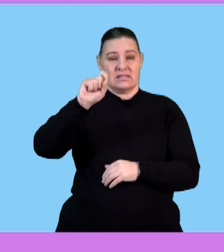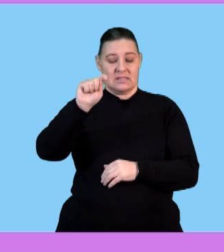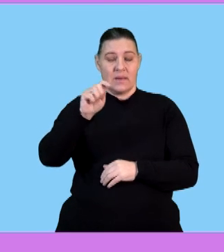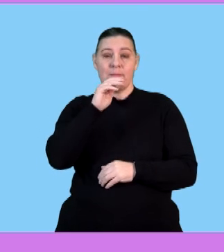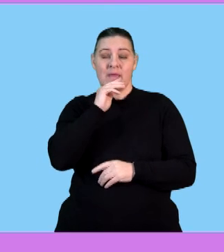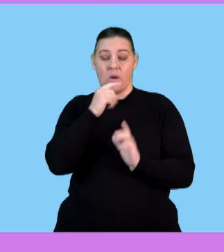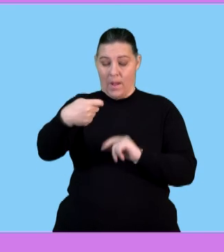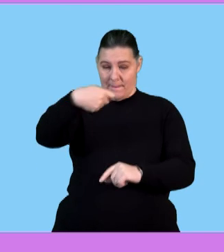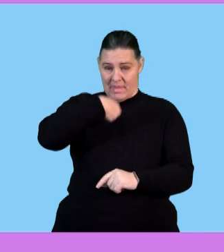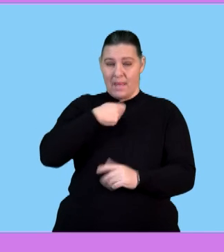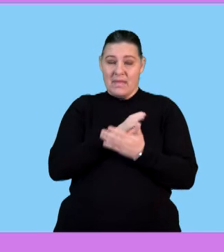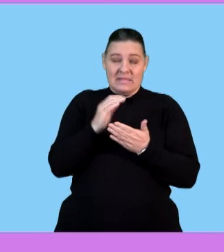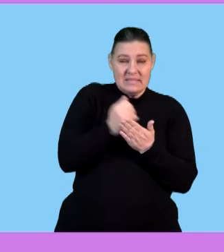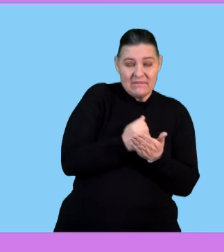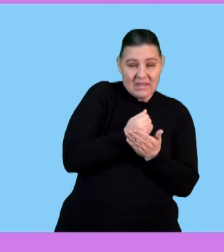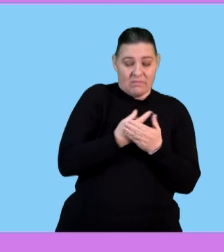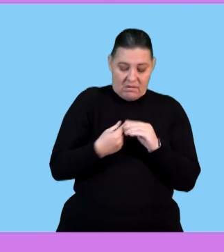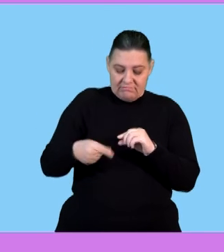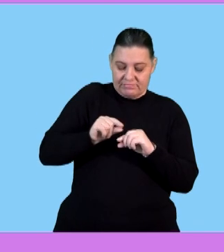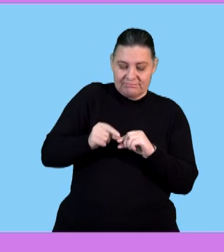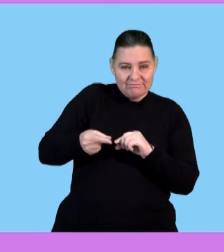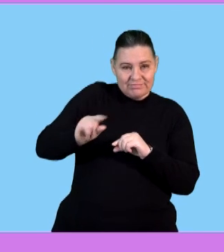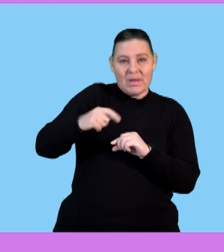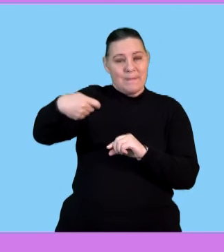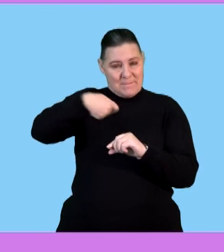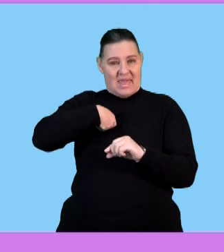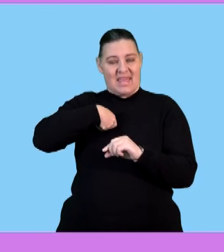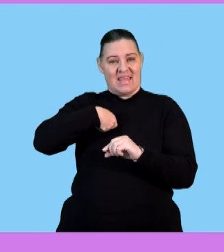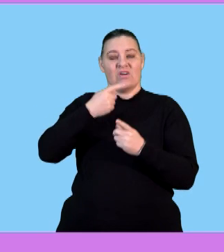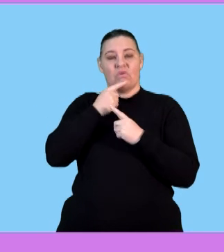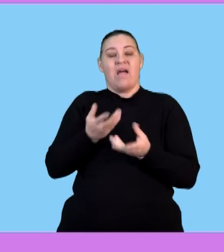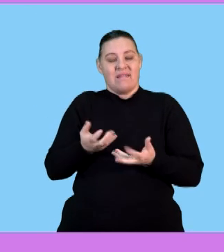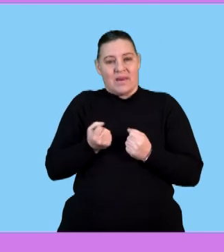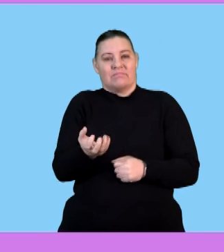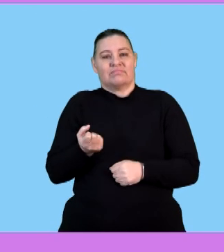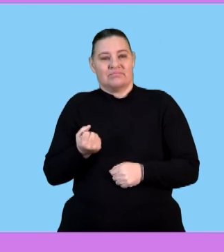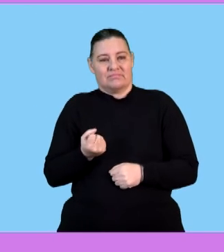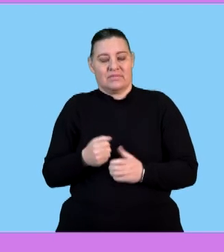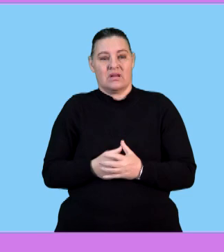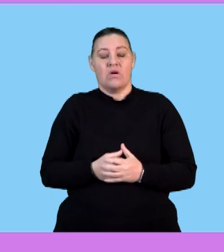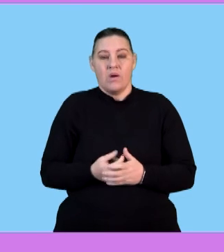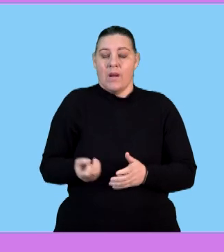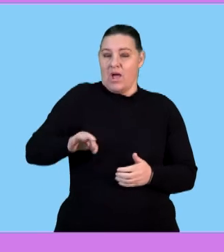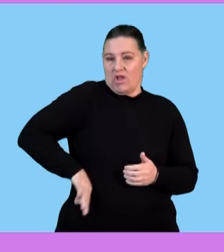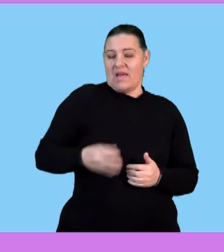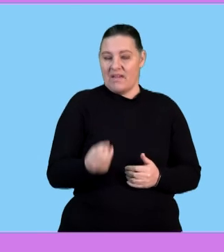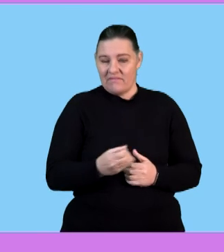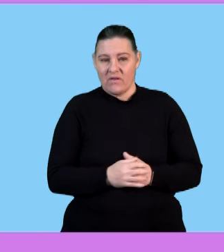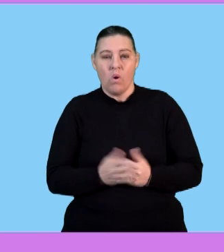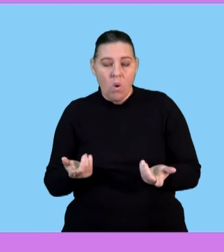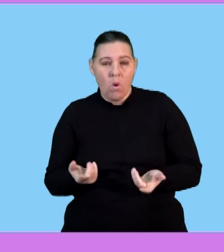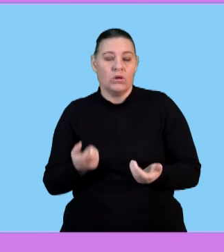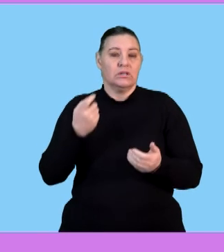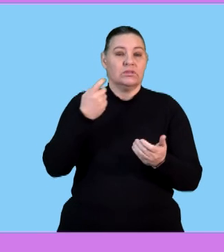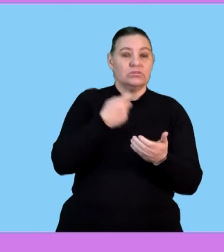in case of saving regularly. That's a good thing, to earn interest. Or at a particular rate, or charged